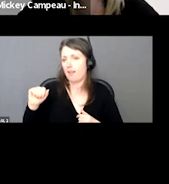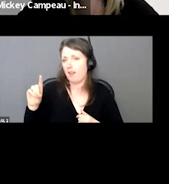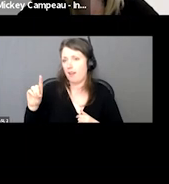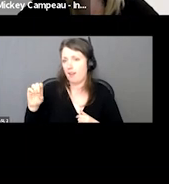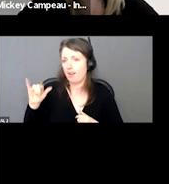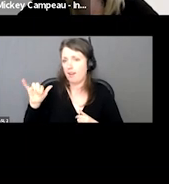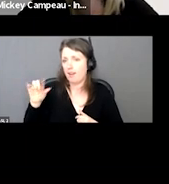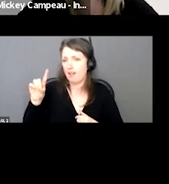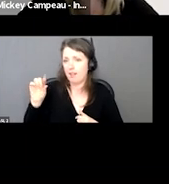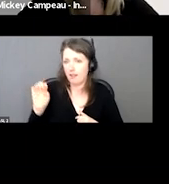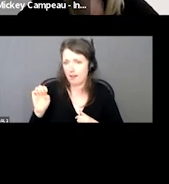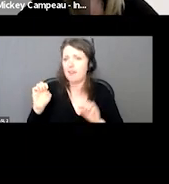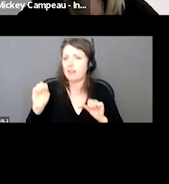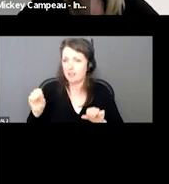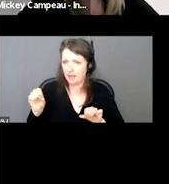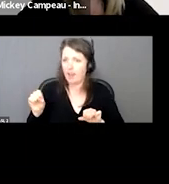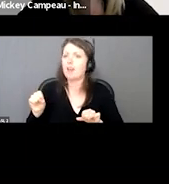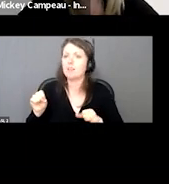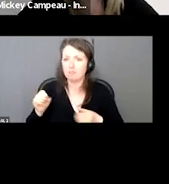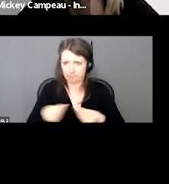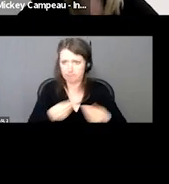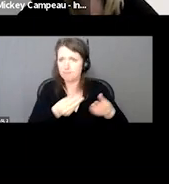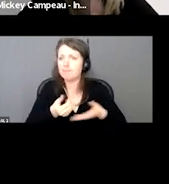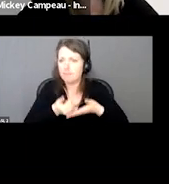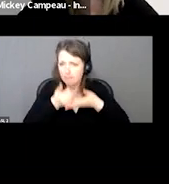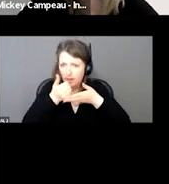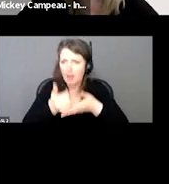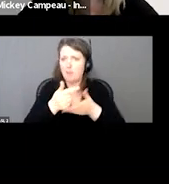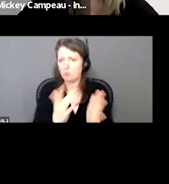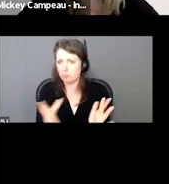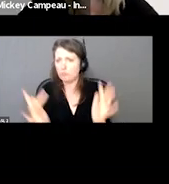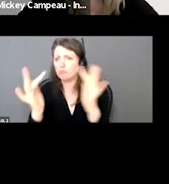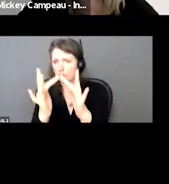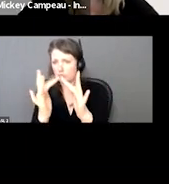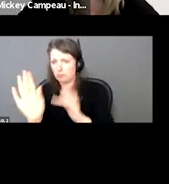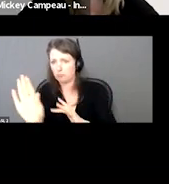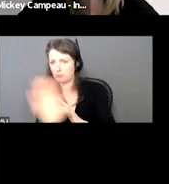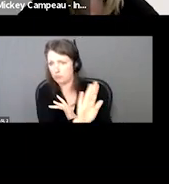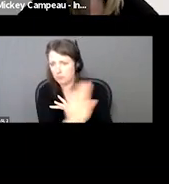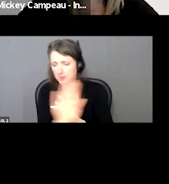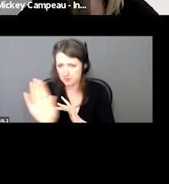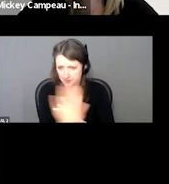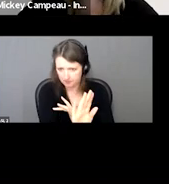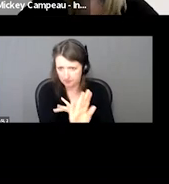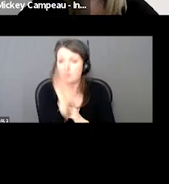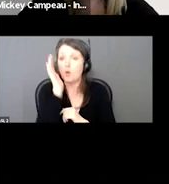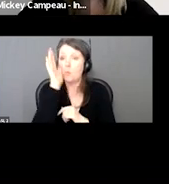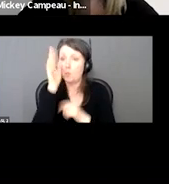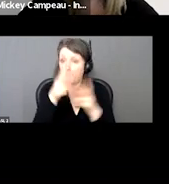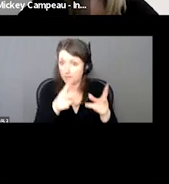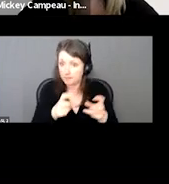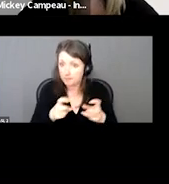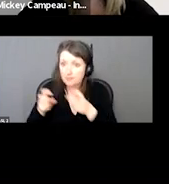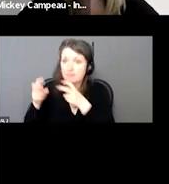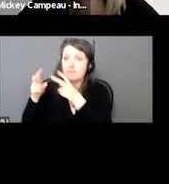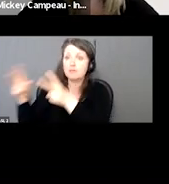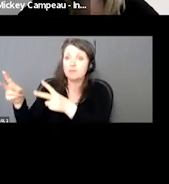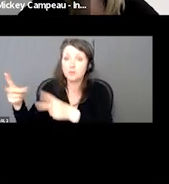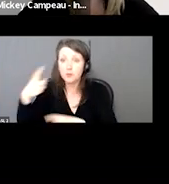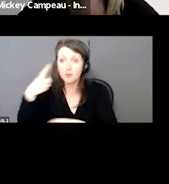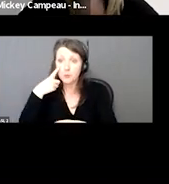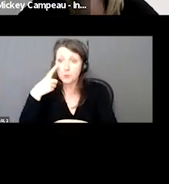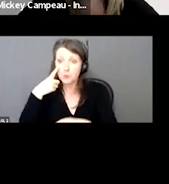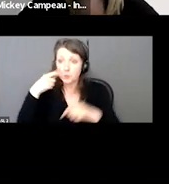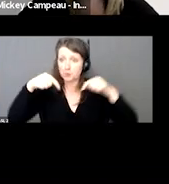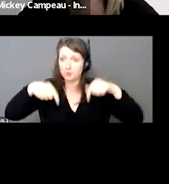also mentioned, we will be sending out the slide deck and posting this video on YouTube and sharing any resources with you by